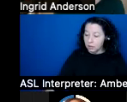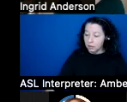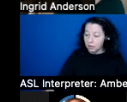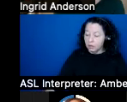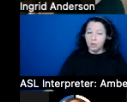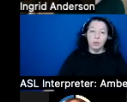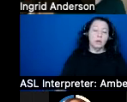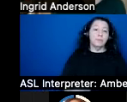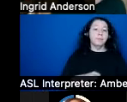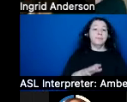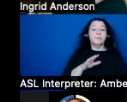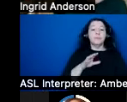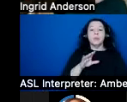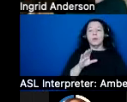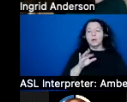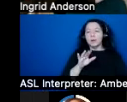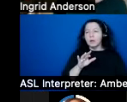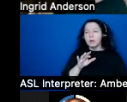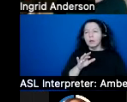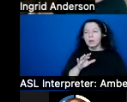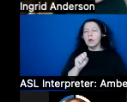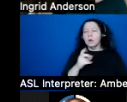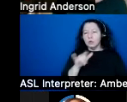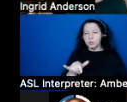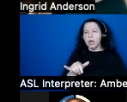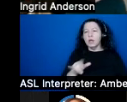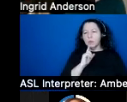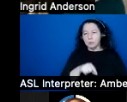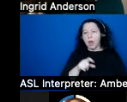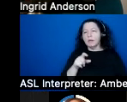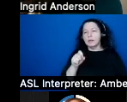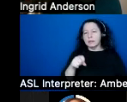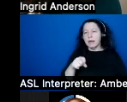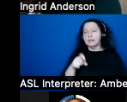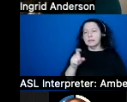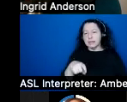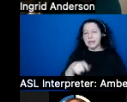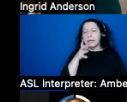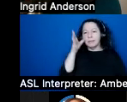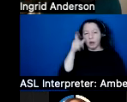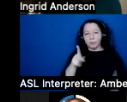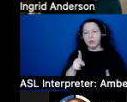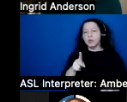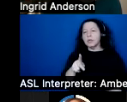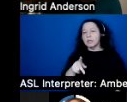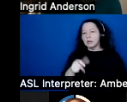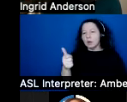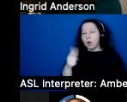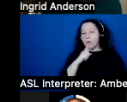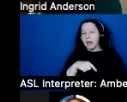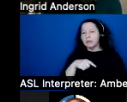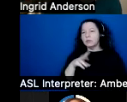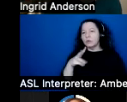So Shelley responded that they would need the parents' permission. In Washington state, a child can consent at